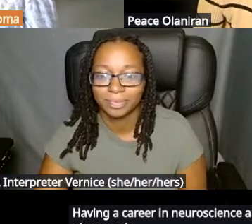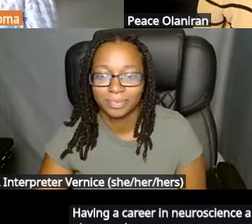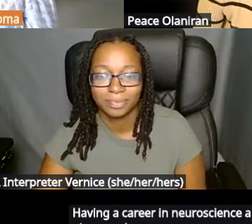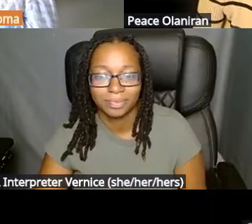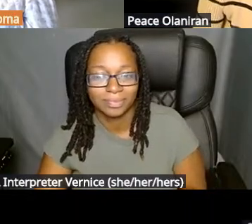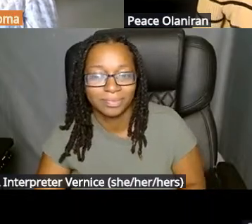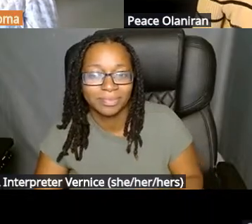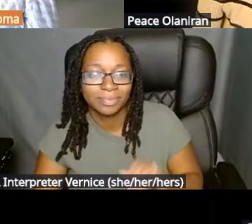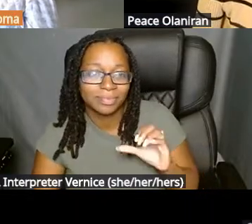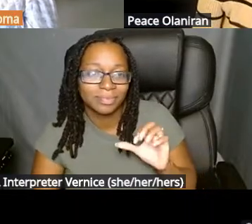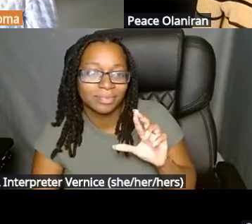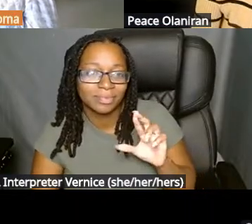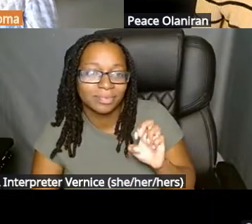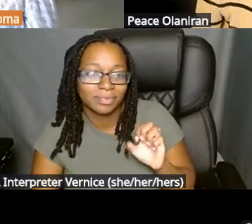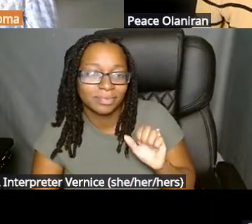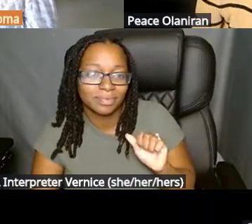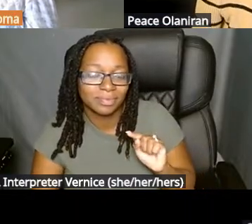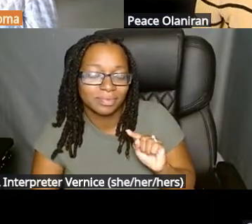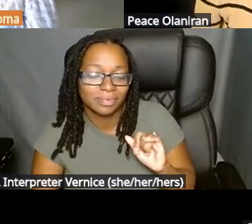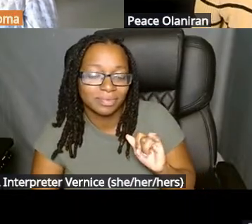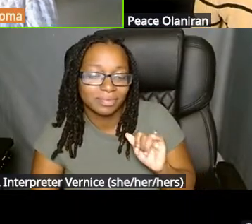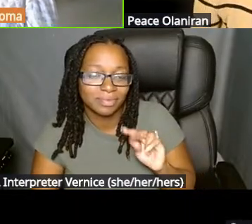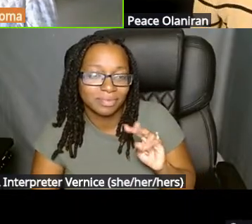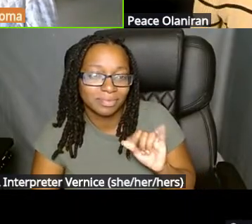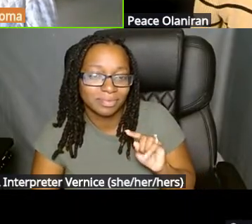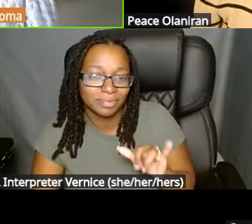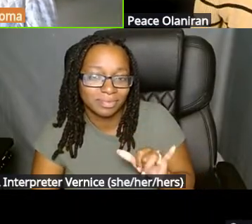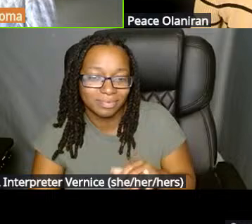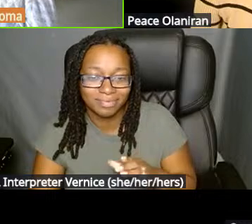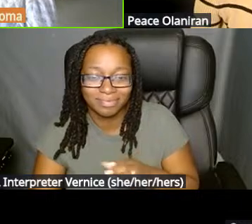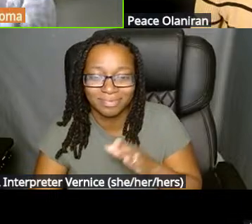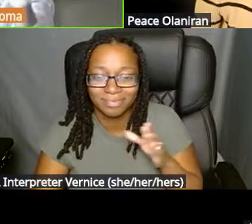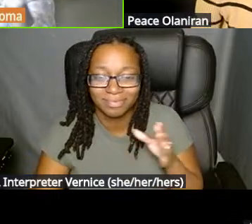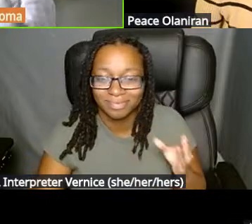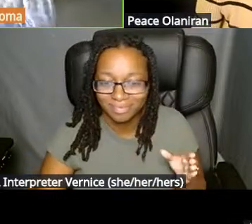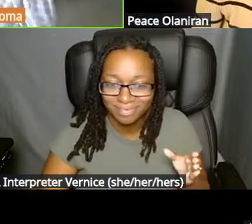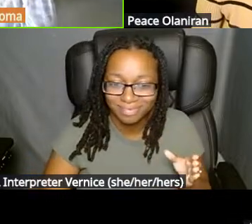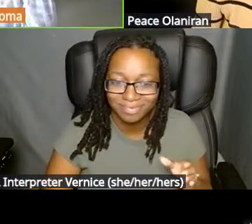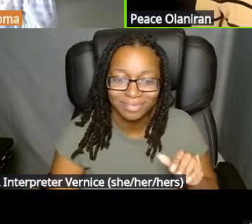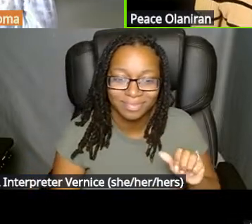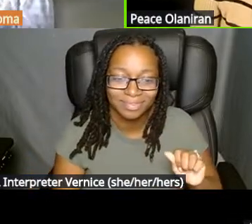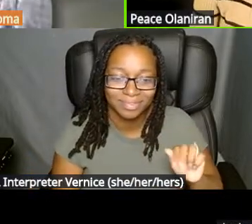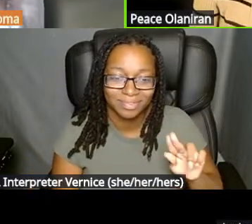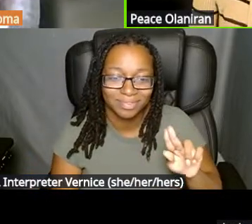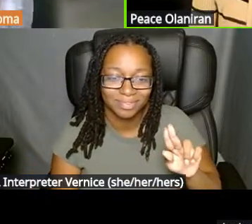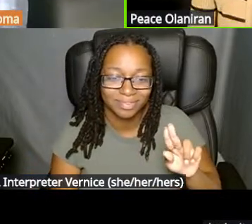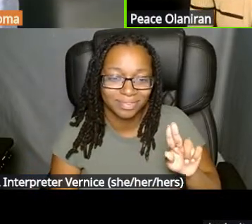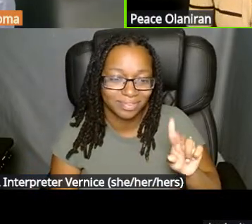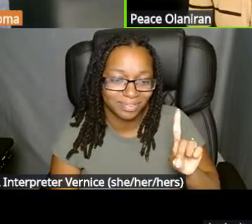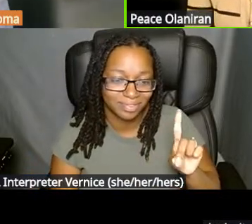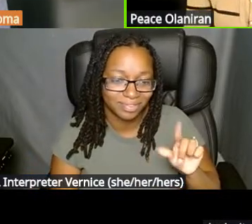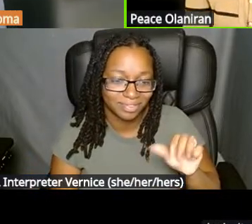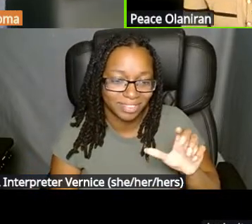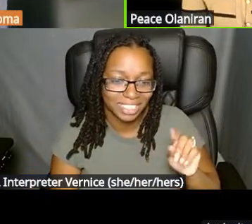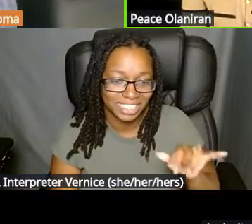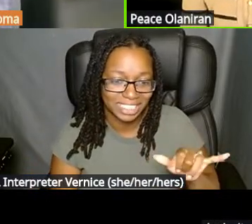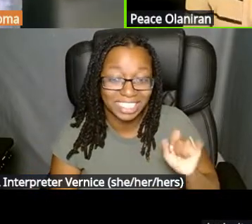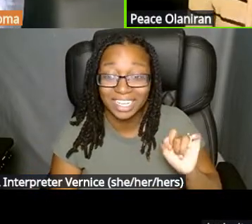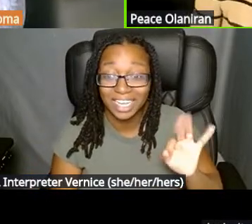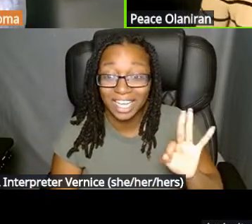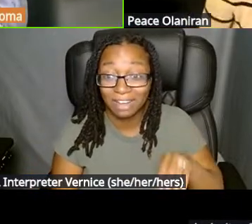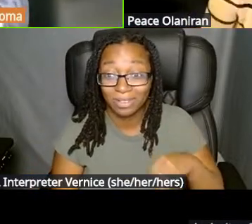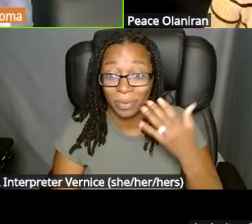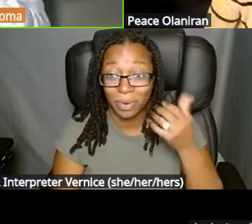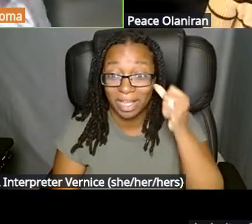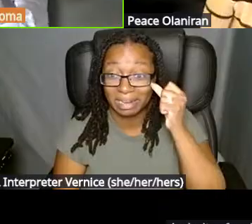Creativity. Creativity. Nice. Audacity of a white man. Sorry. Audacity of a